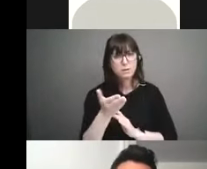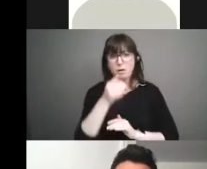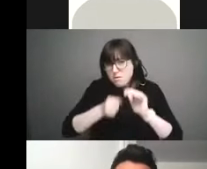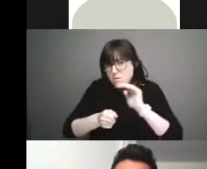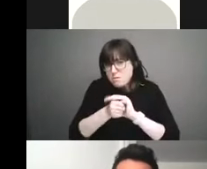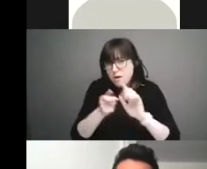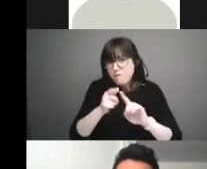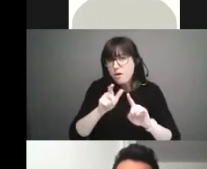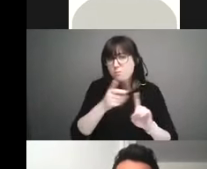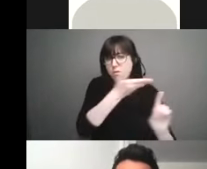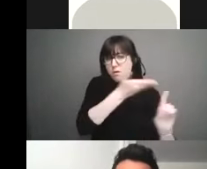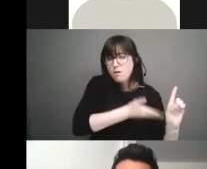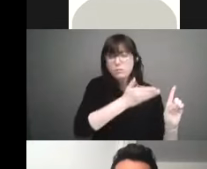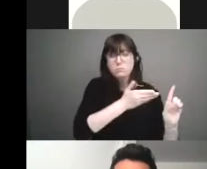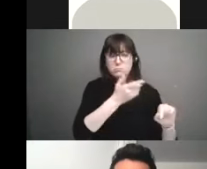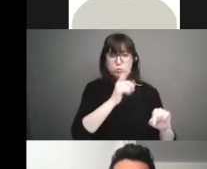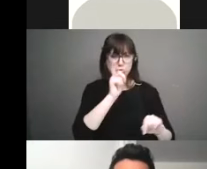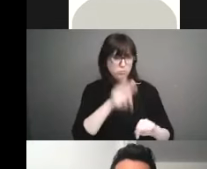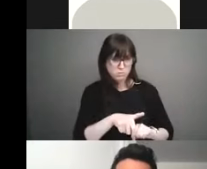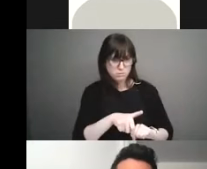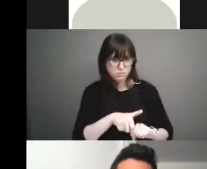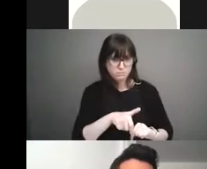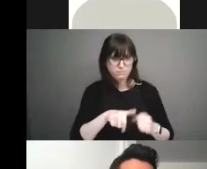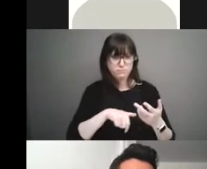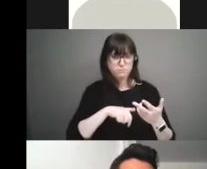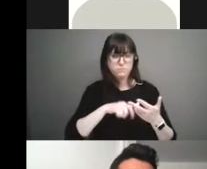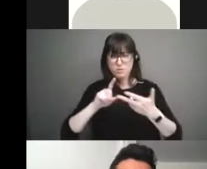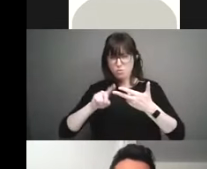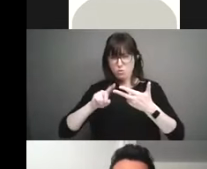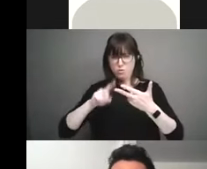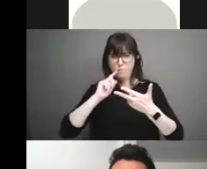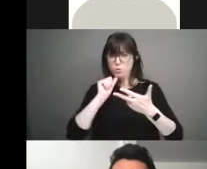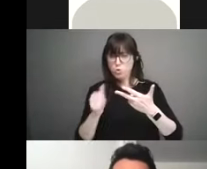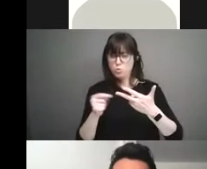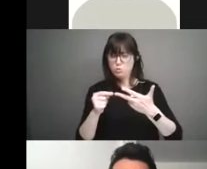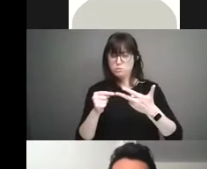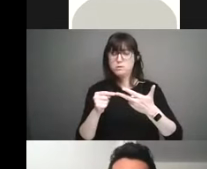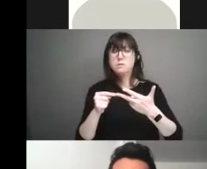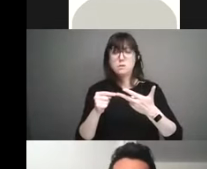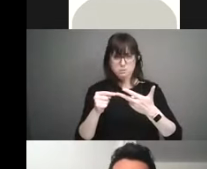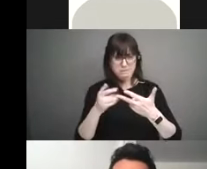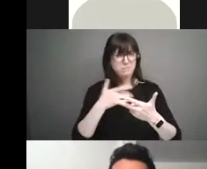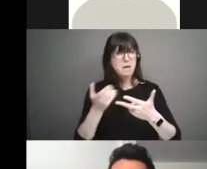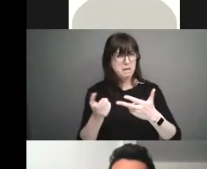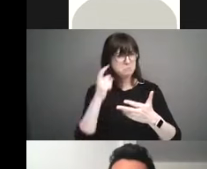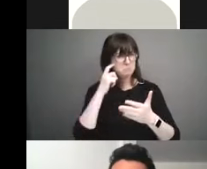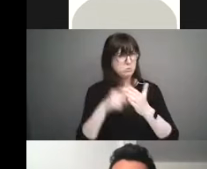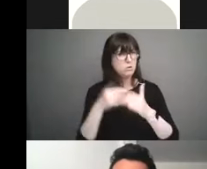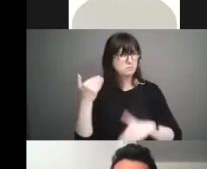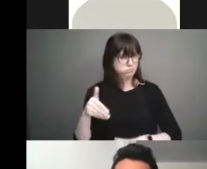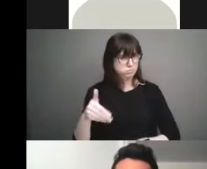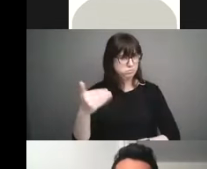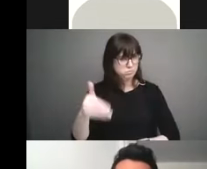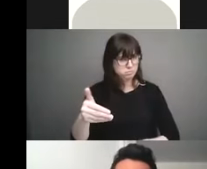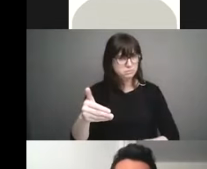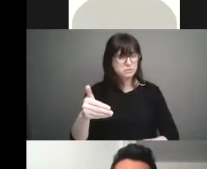from the grantor. The third point on this slide is something that we run into quite a bit in our practice, which